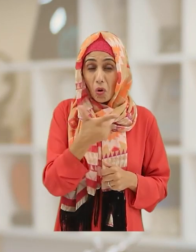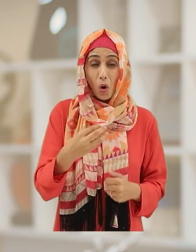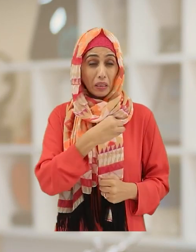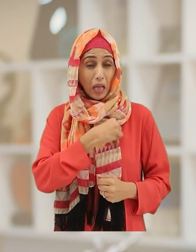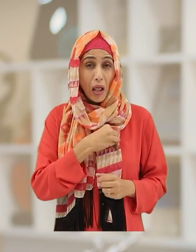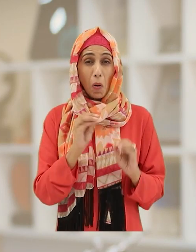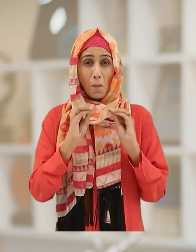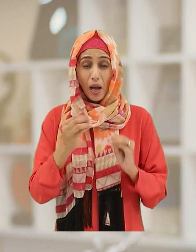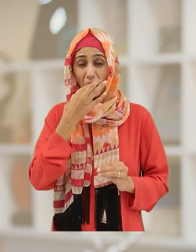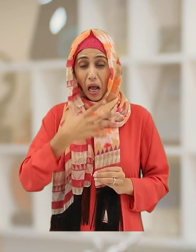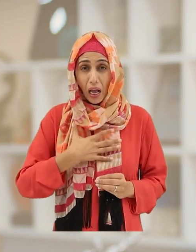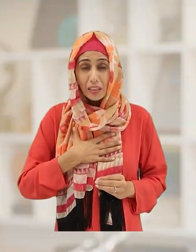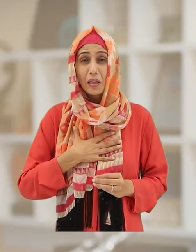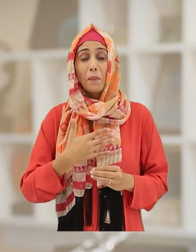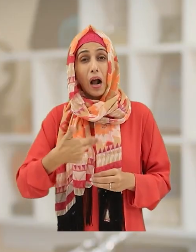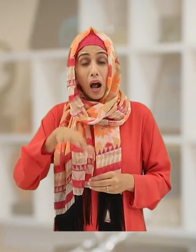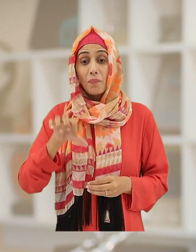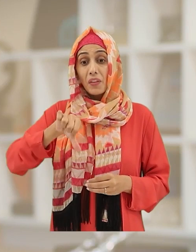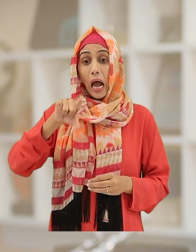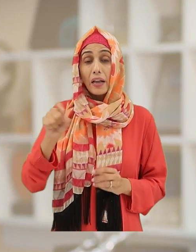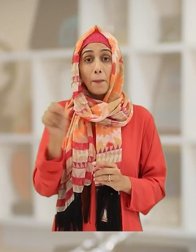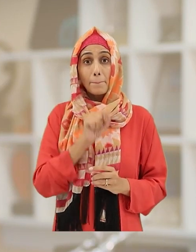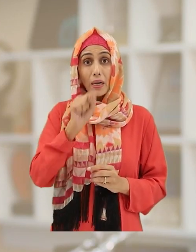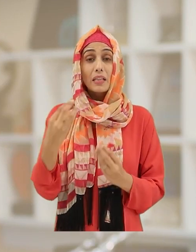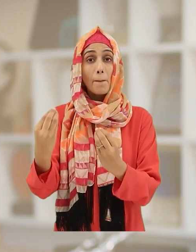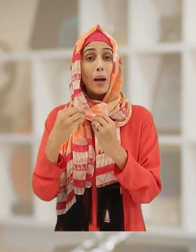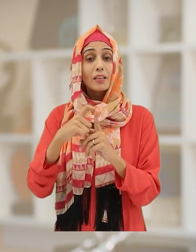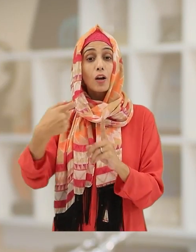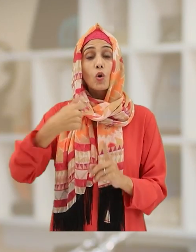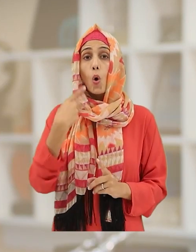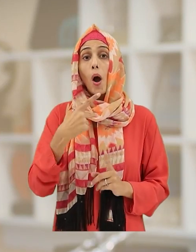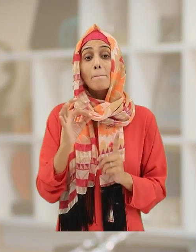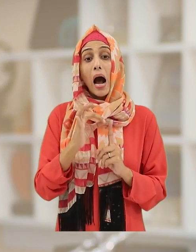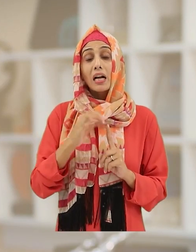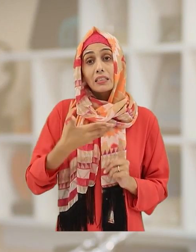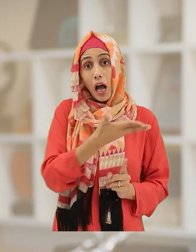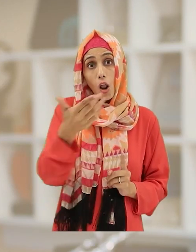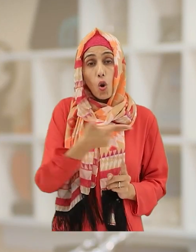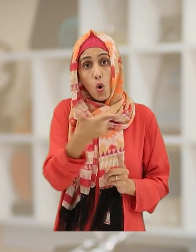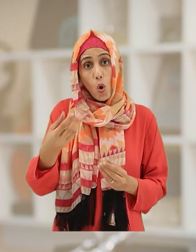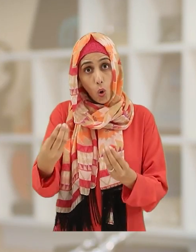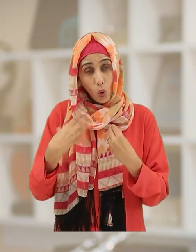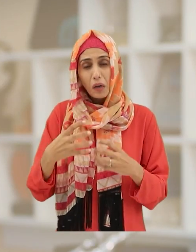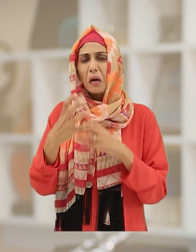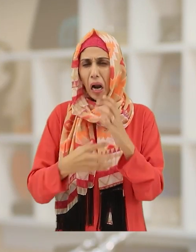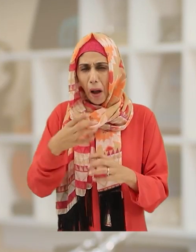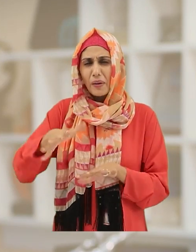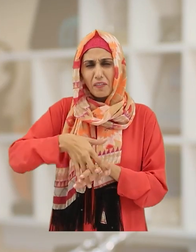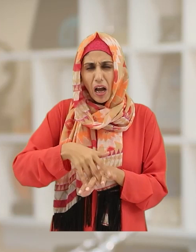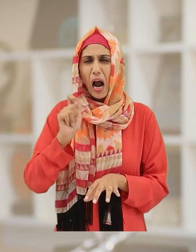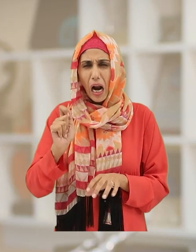very receptive, very hospitable. 90% of our support comes from the local Pakistani community, whether it's corporate